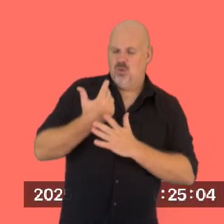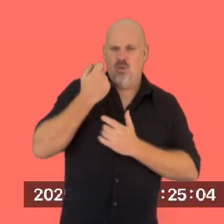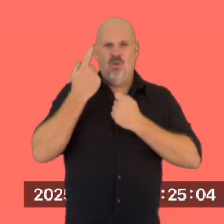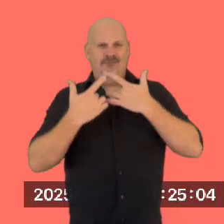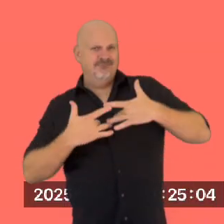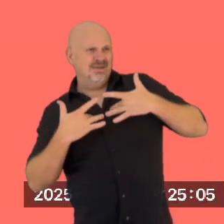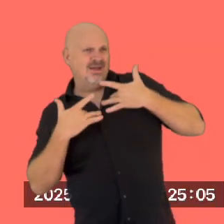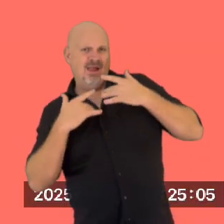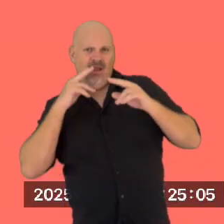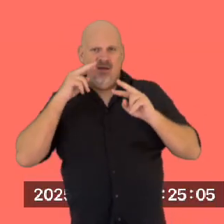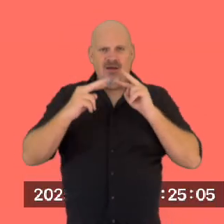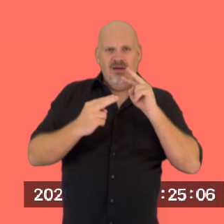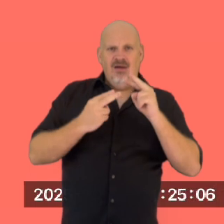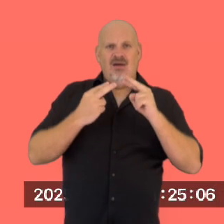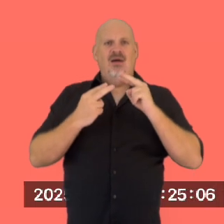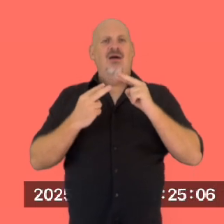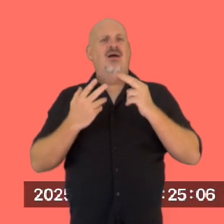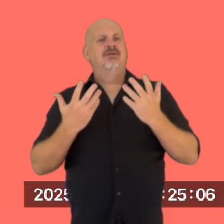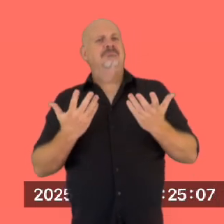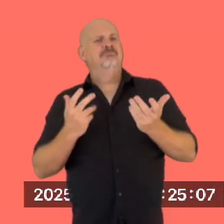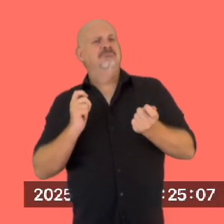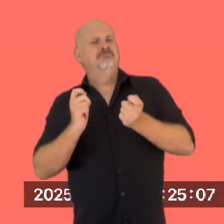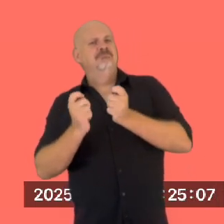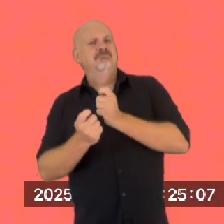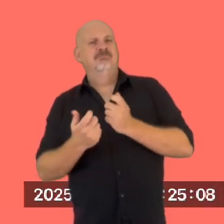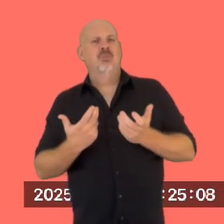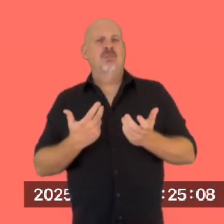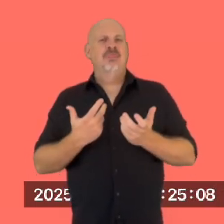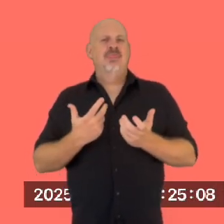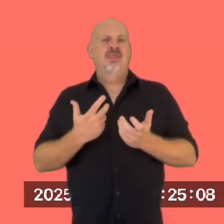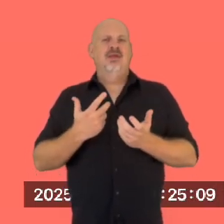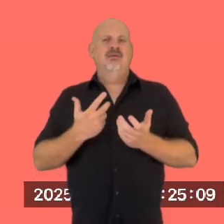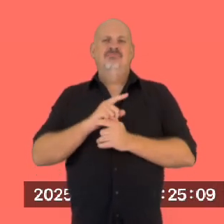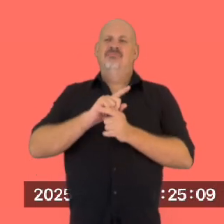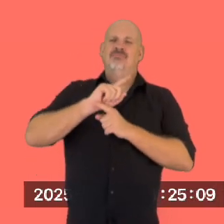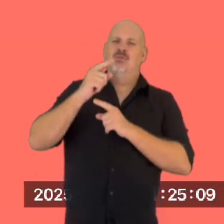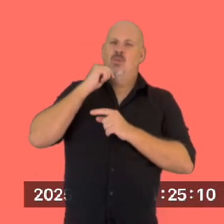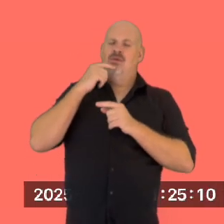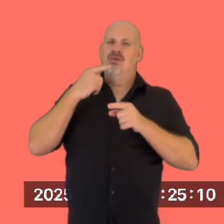I'm feeling some new looks and feels, and it's all about that, And I look at these later